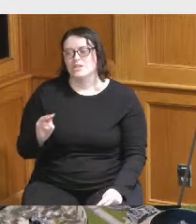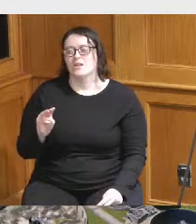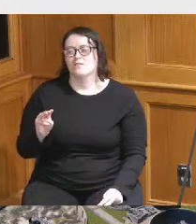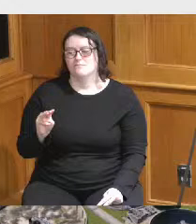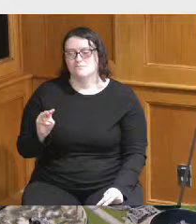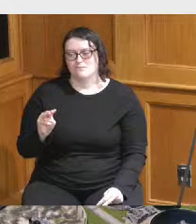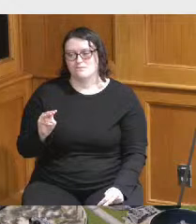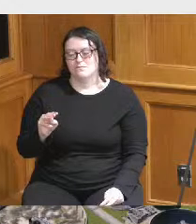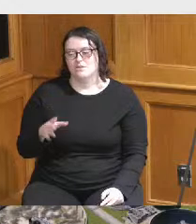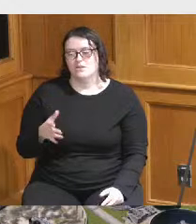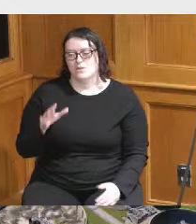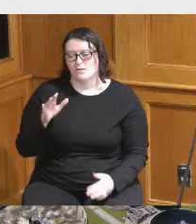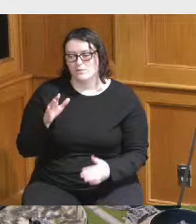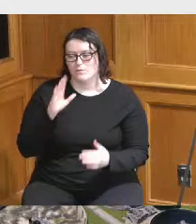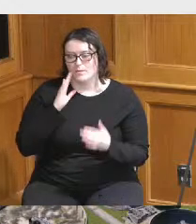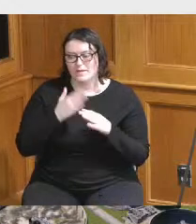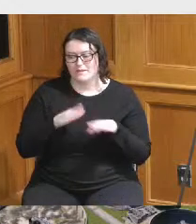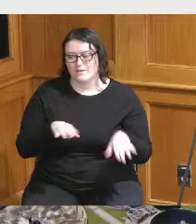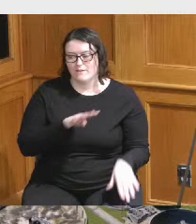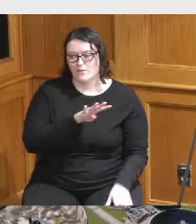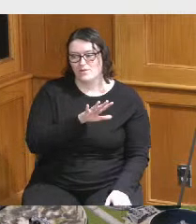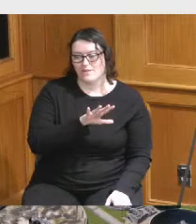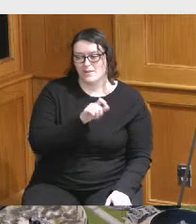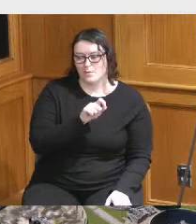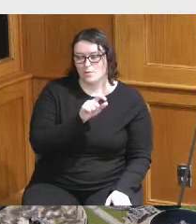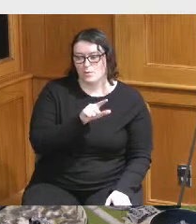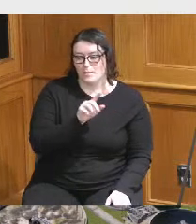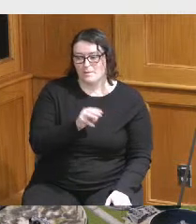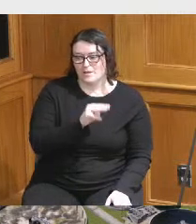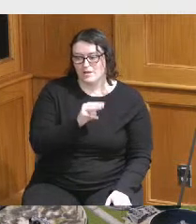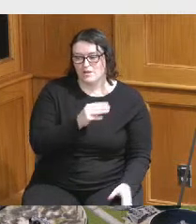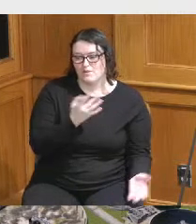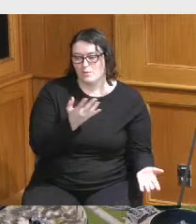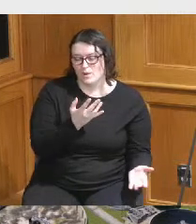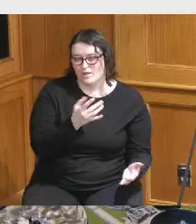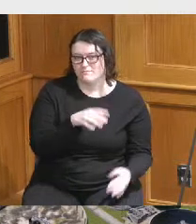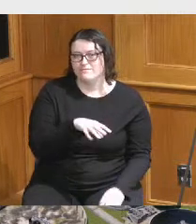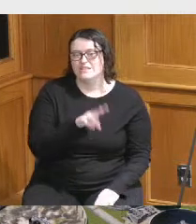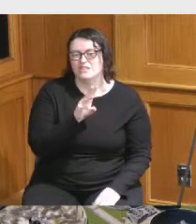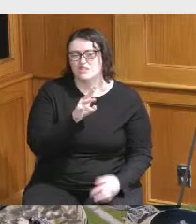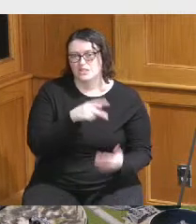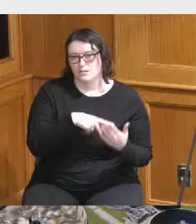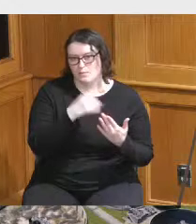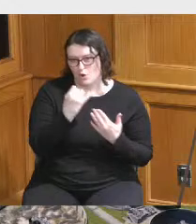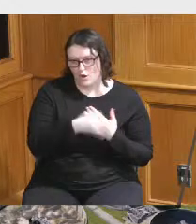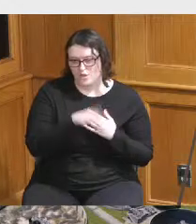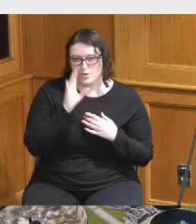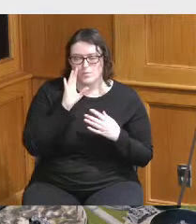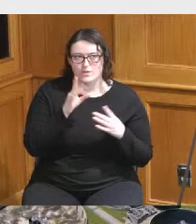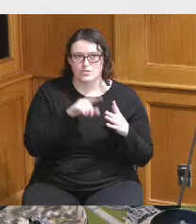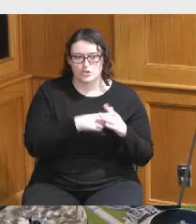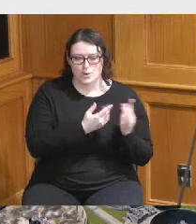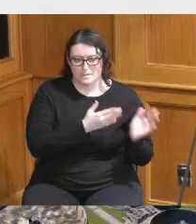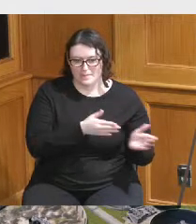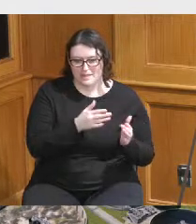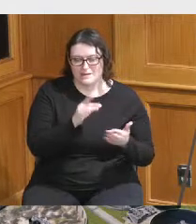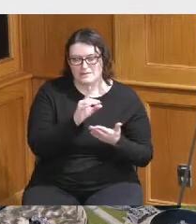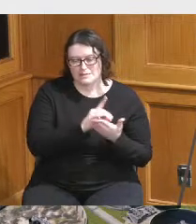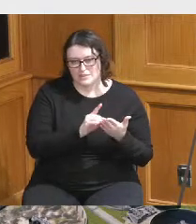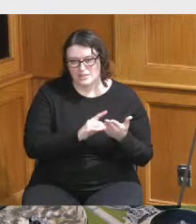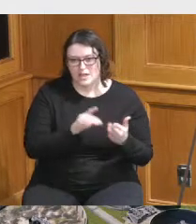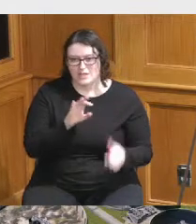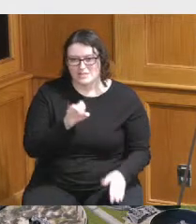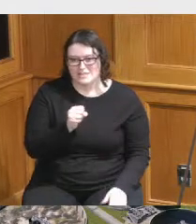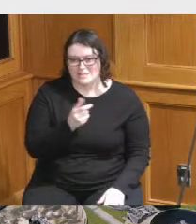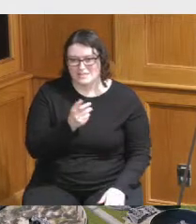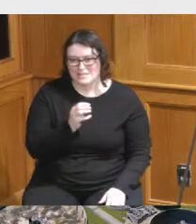down to $45.1 million to enable projects that are going into planning and design and the easement